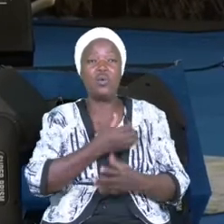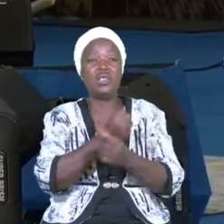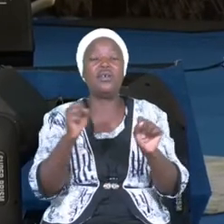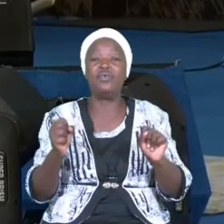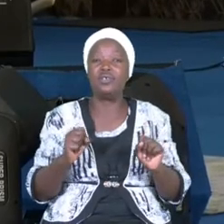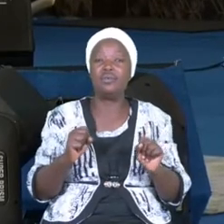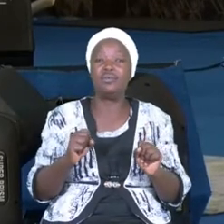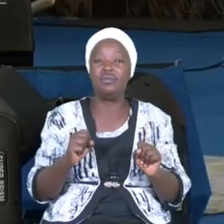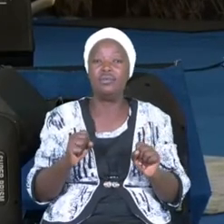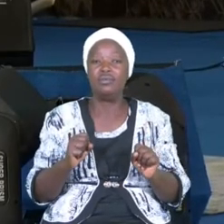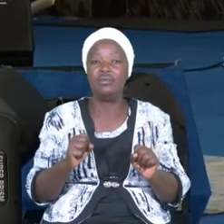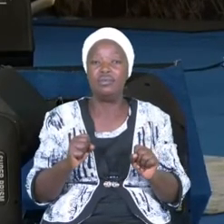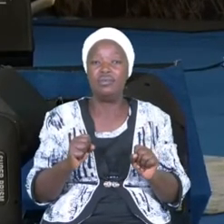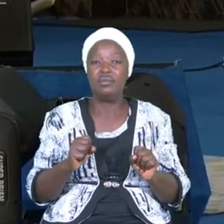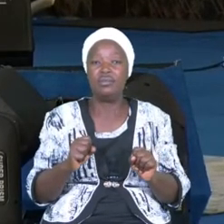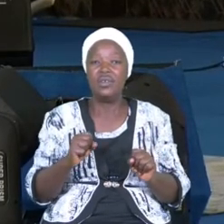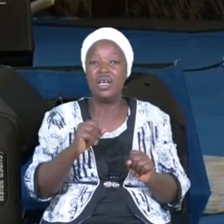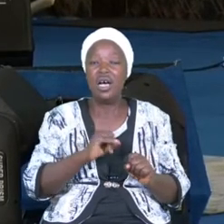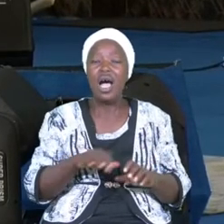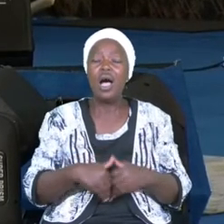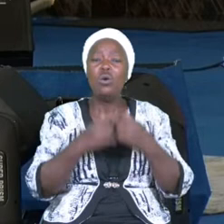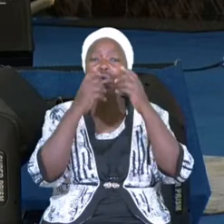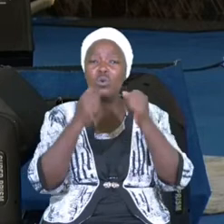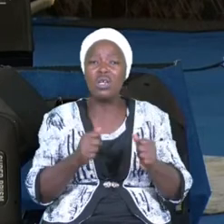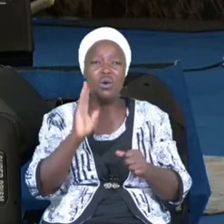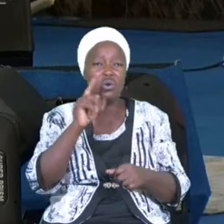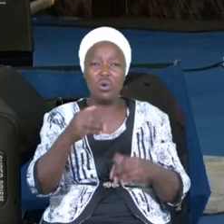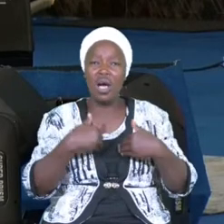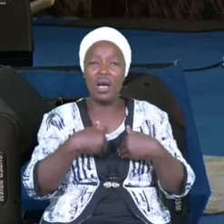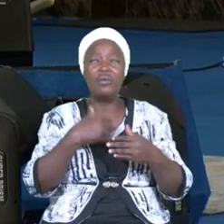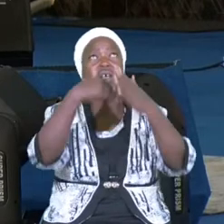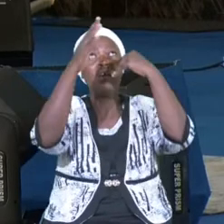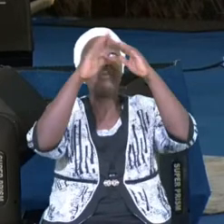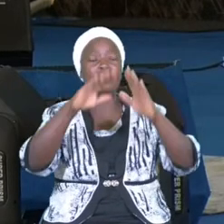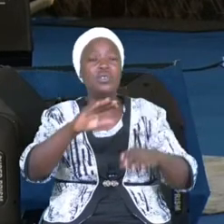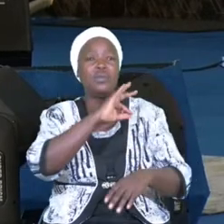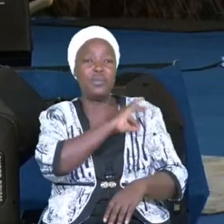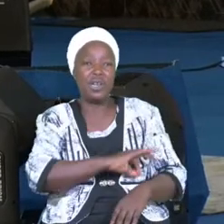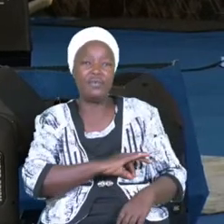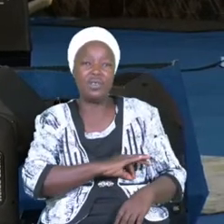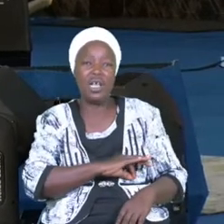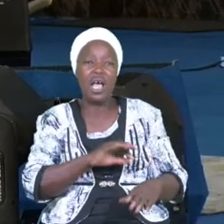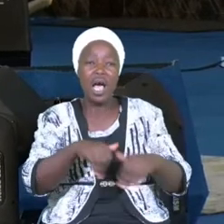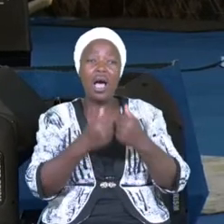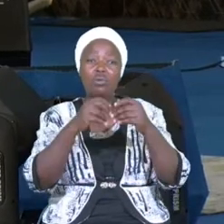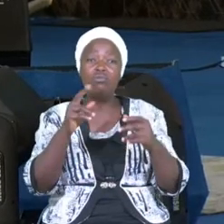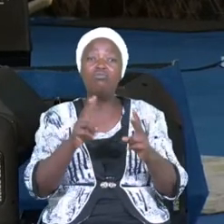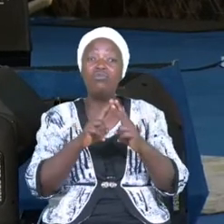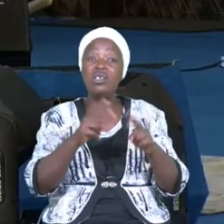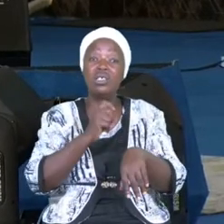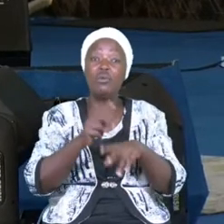How frequently will you have heaven's benefit? How frequently will you have